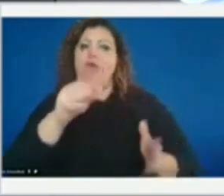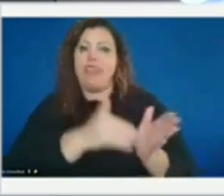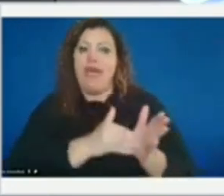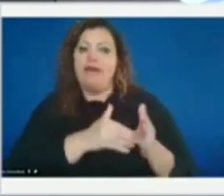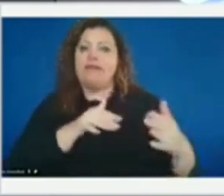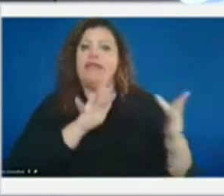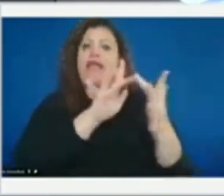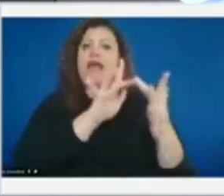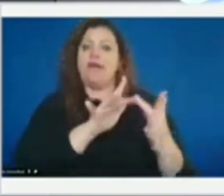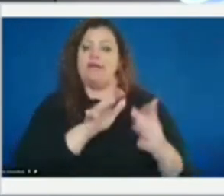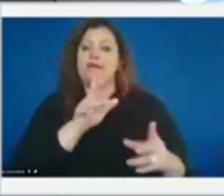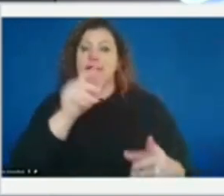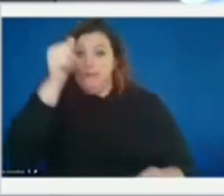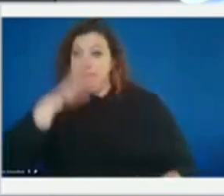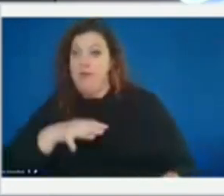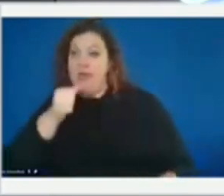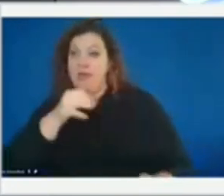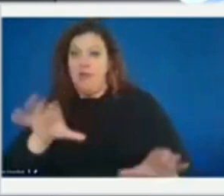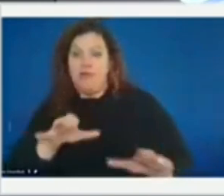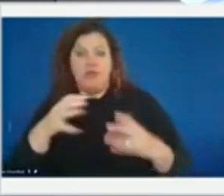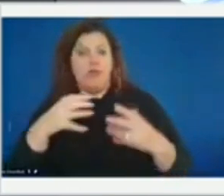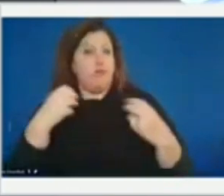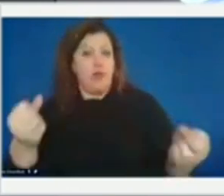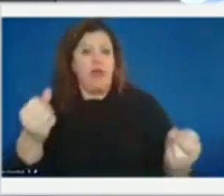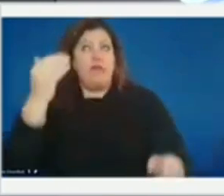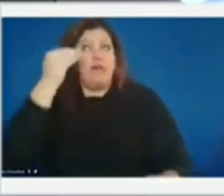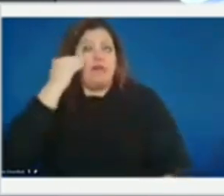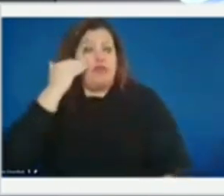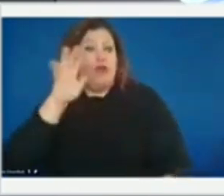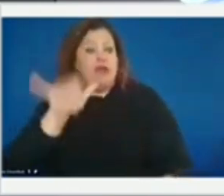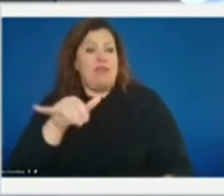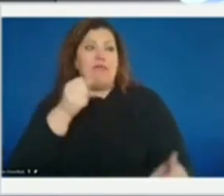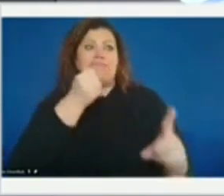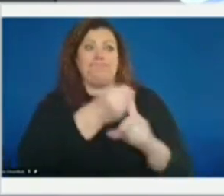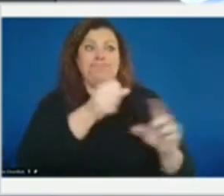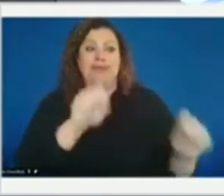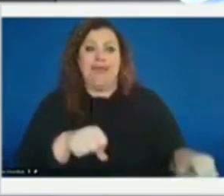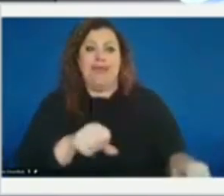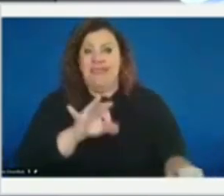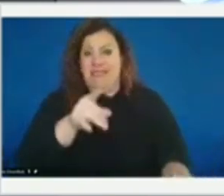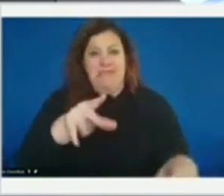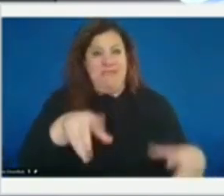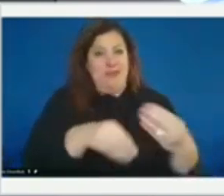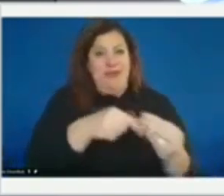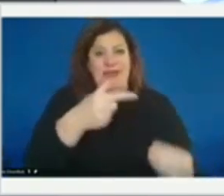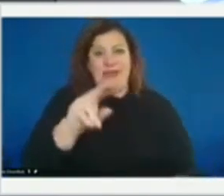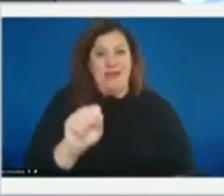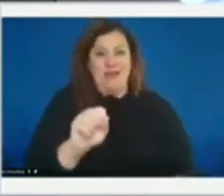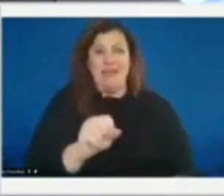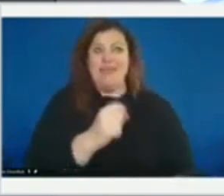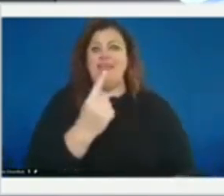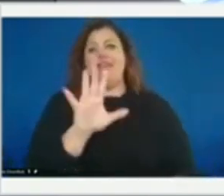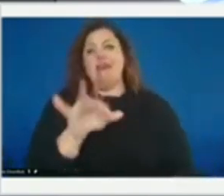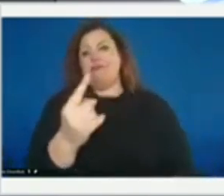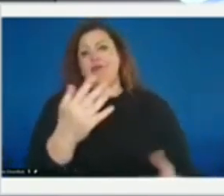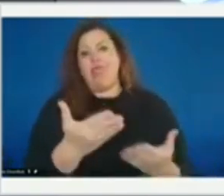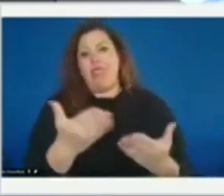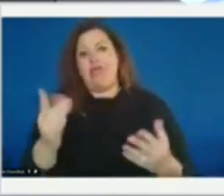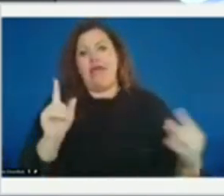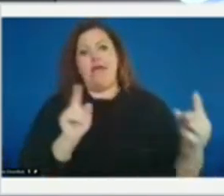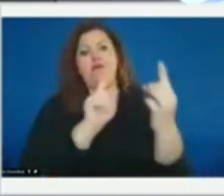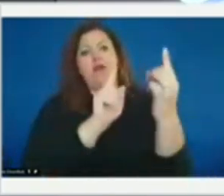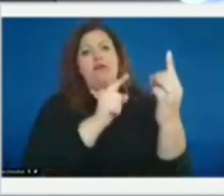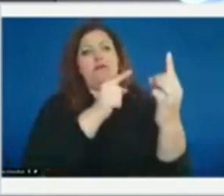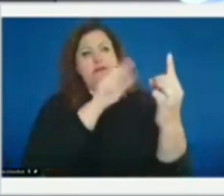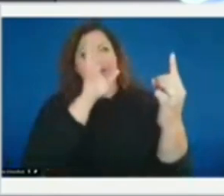women are out here doing bravely, knowing that the outcome could be. Now, you put a gun in the mix, it's one thing to walk up to a perfect stranger. It's another thing to